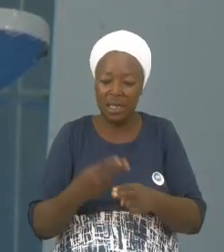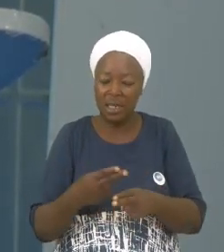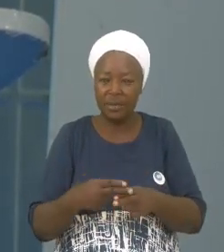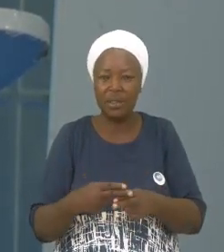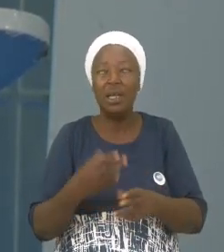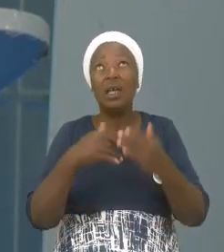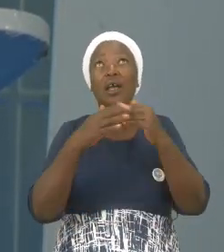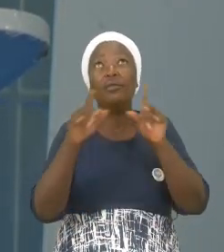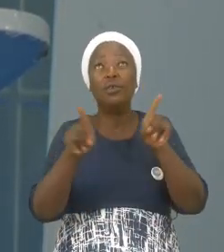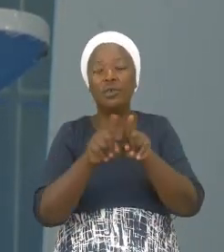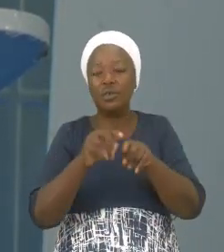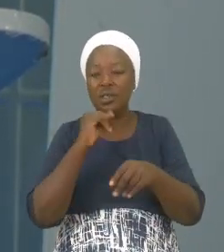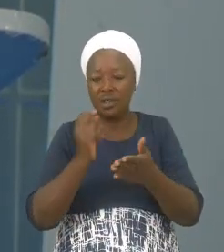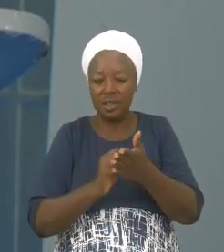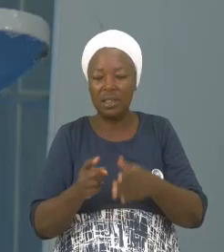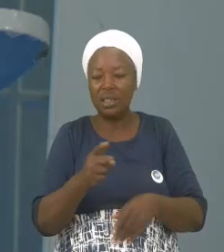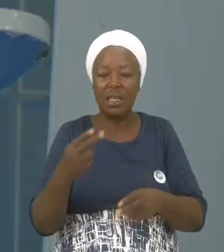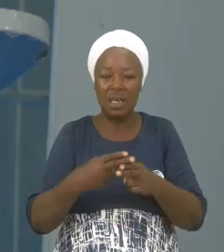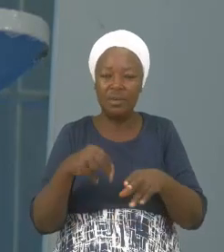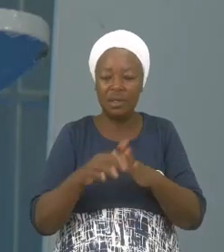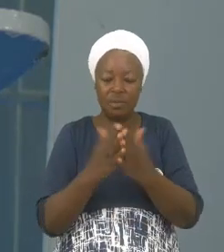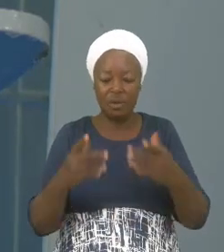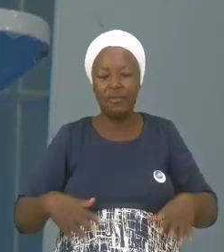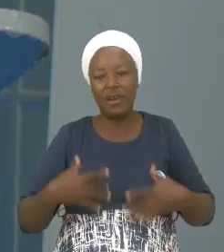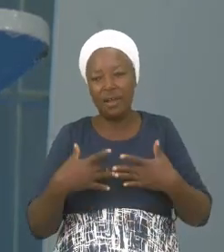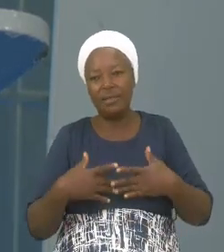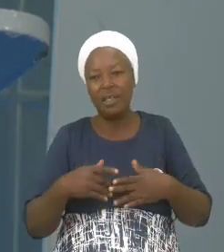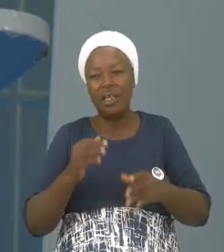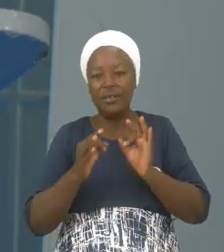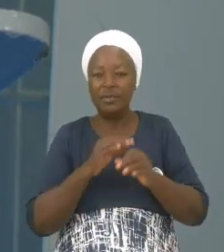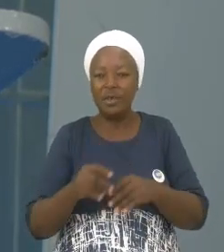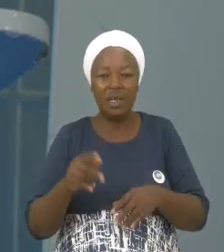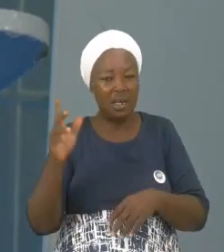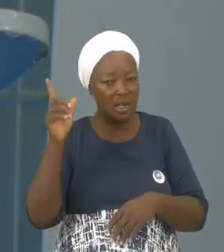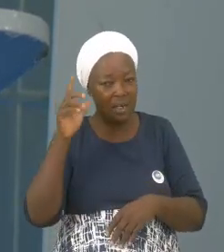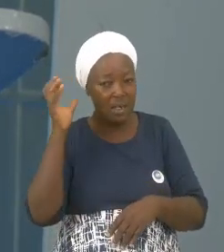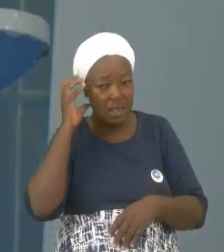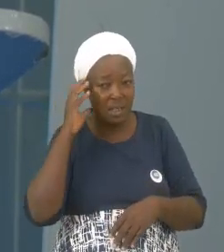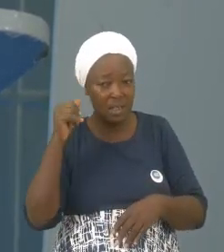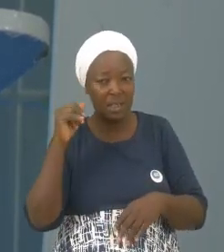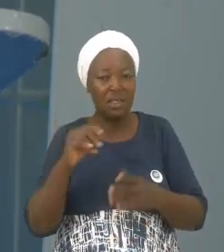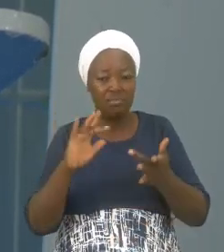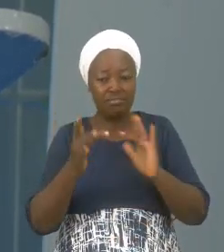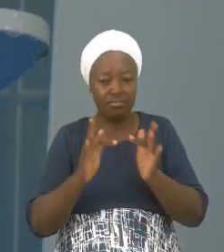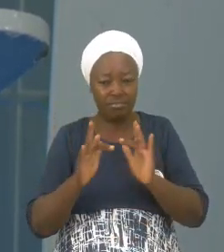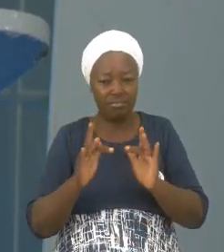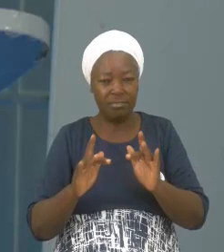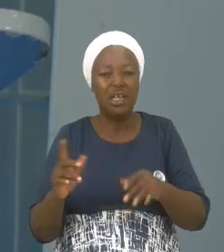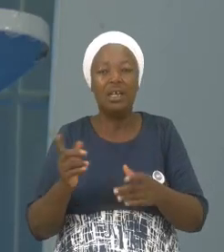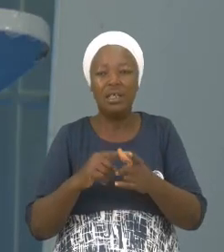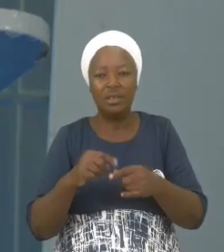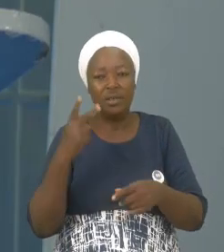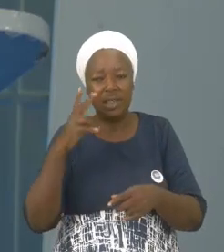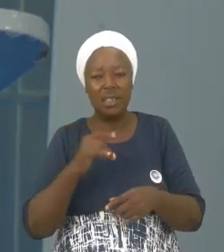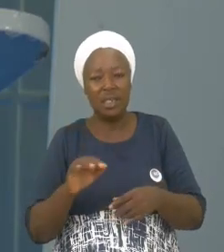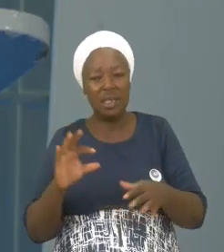in the book of life. If you are watching online, you will see a particular link